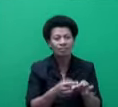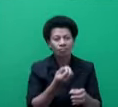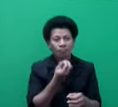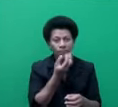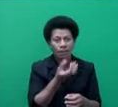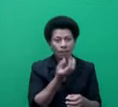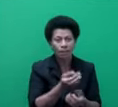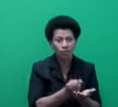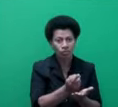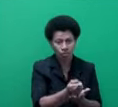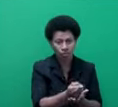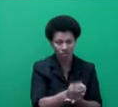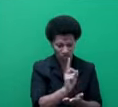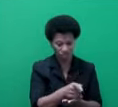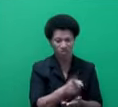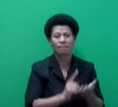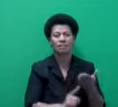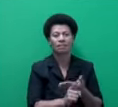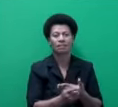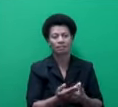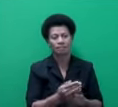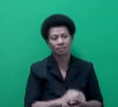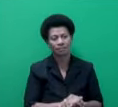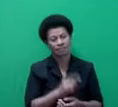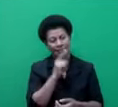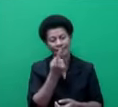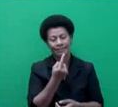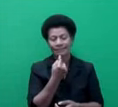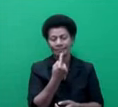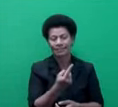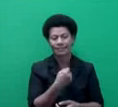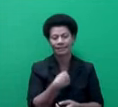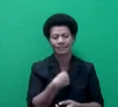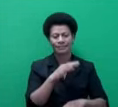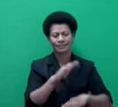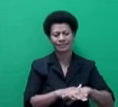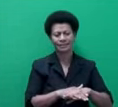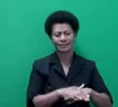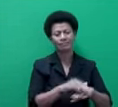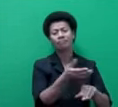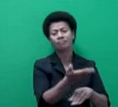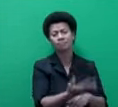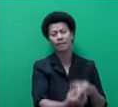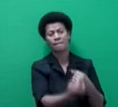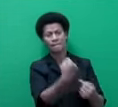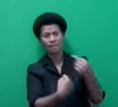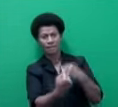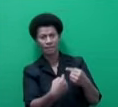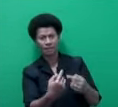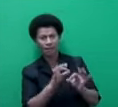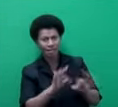at the end of the day. This is actually what happens. You can't turn around and just because you're sitting on the other side blame us. We are not to